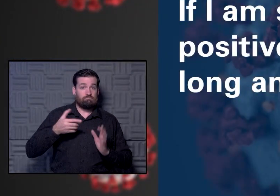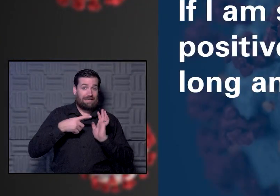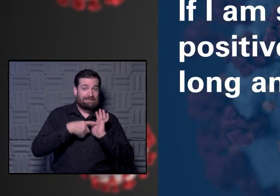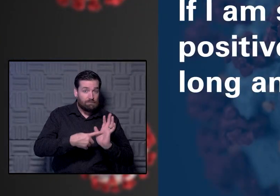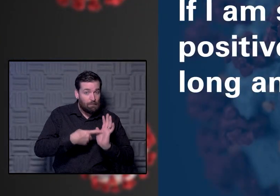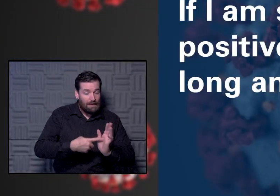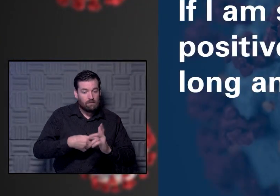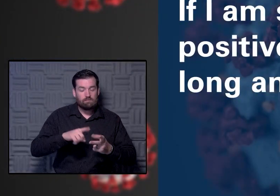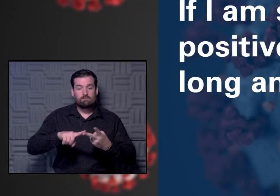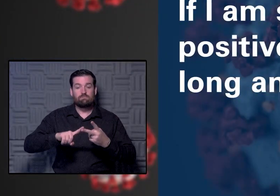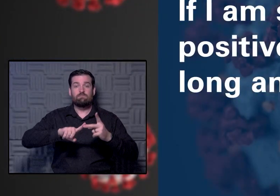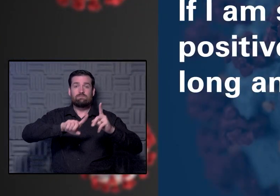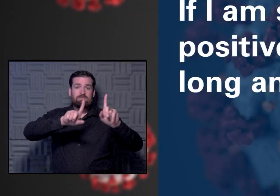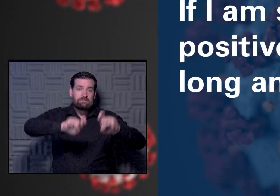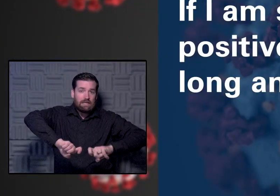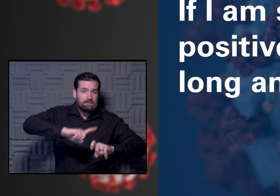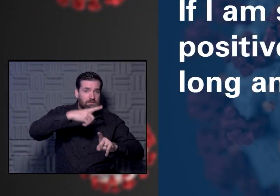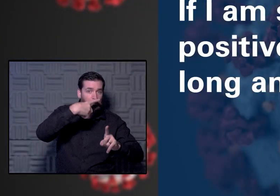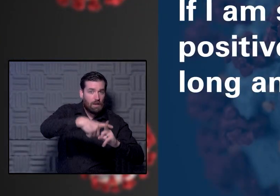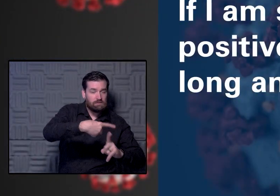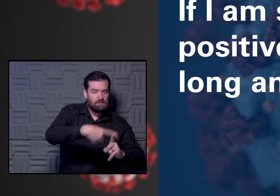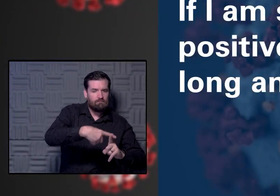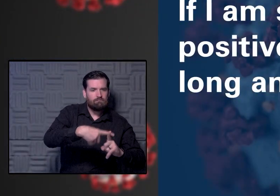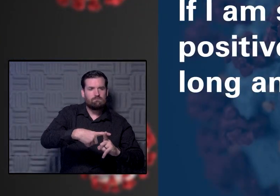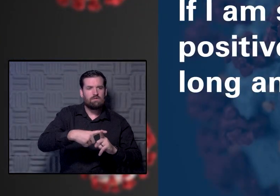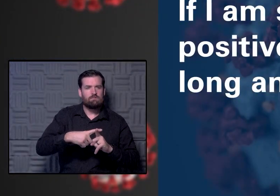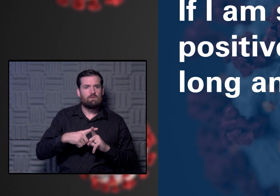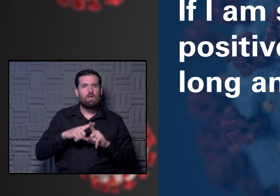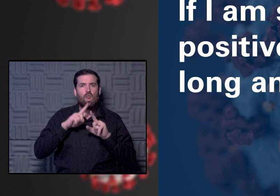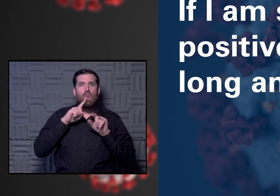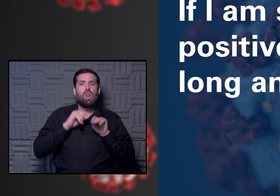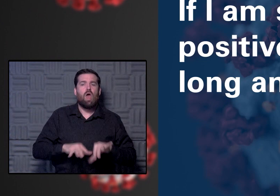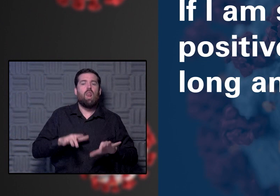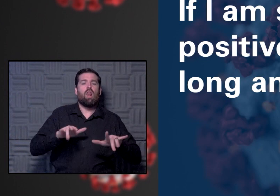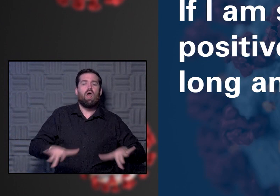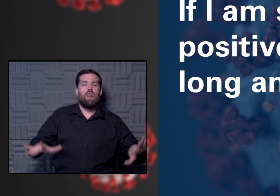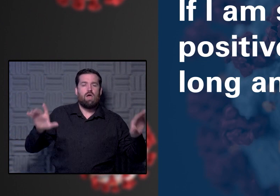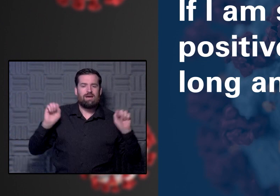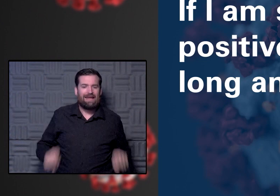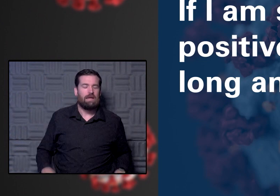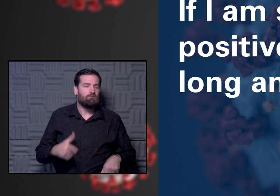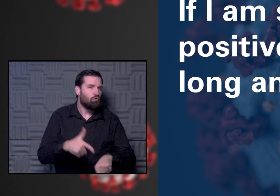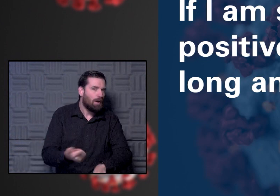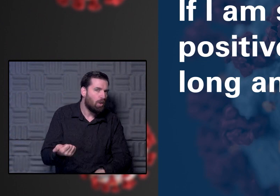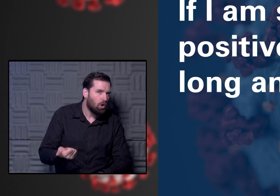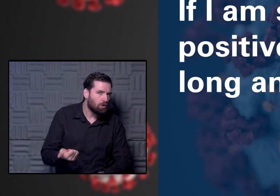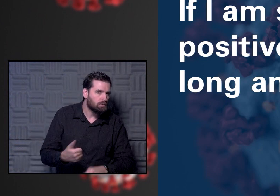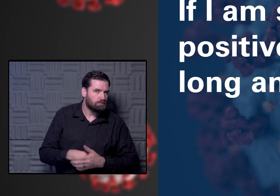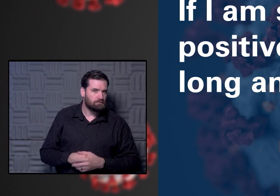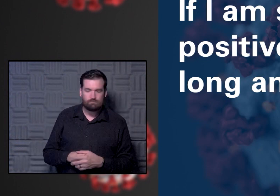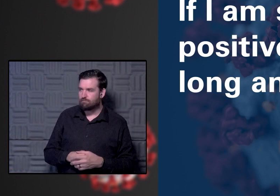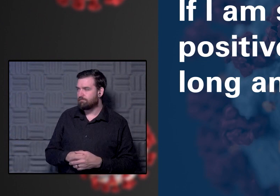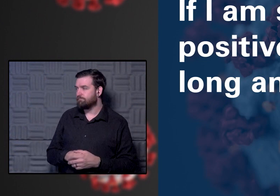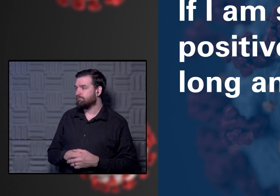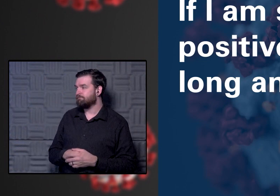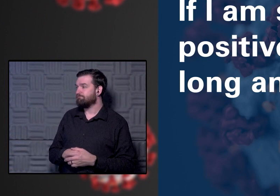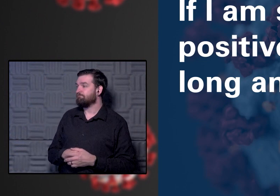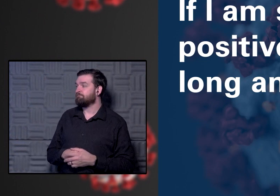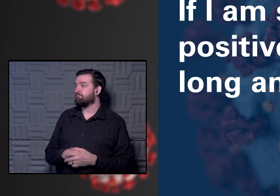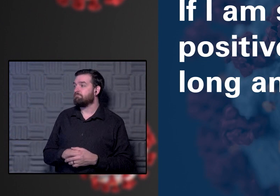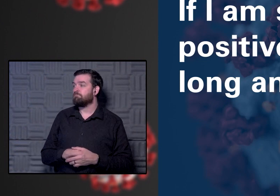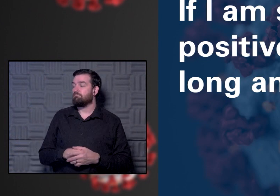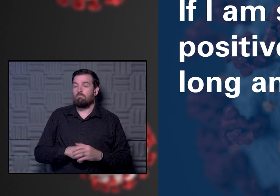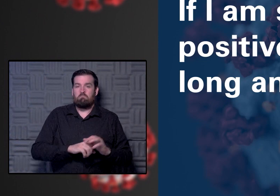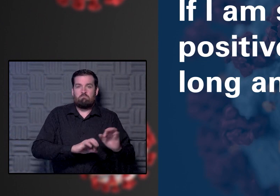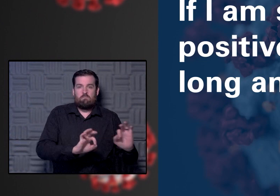symptomatic and I tested positive, when and for how long am I contagious? Mm-hmm. Great question. Yeah, so so mild